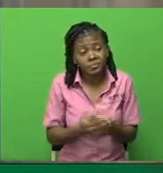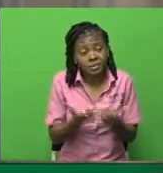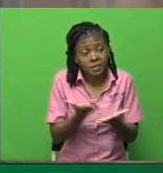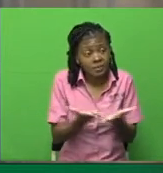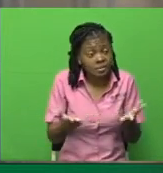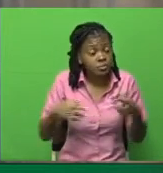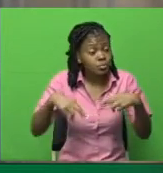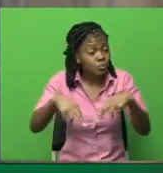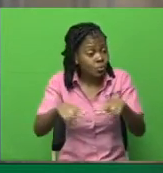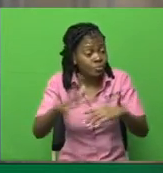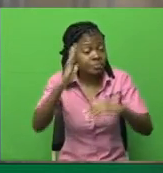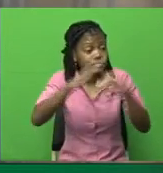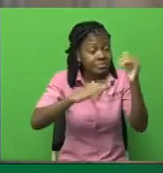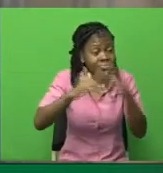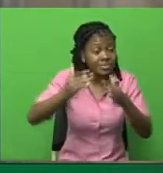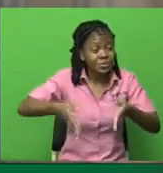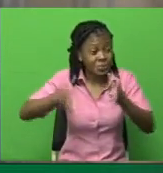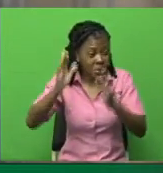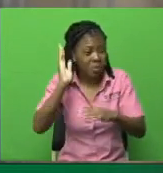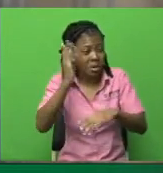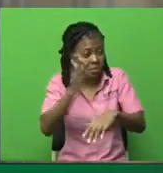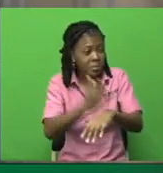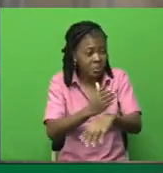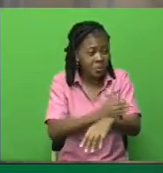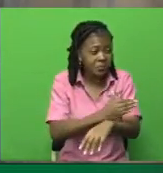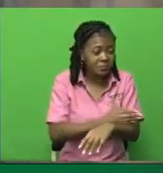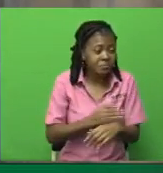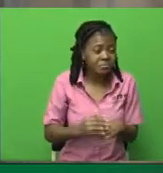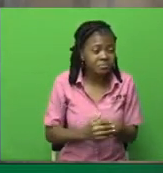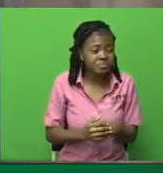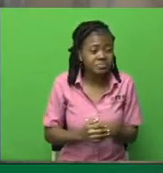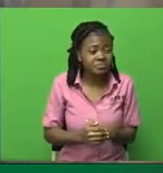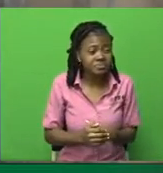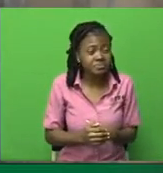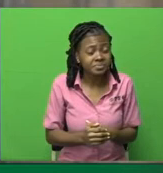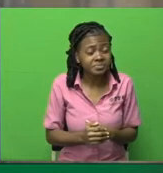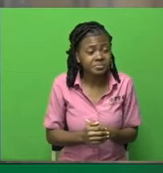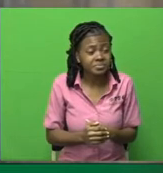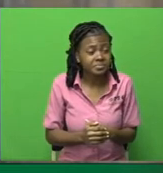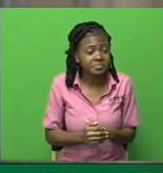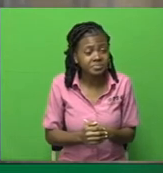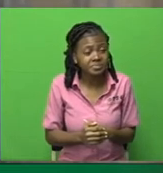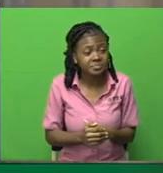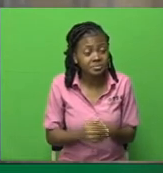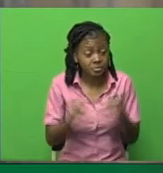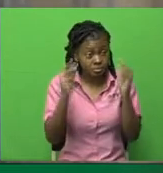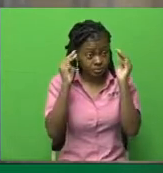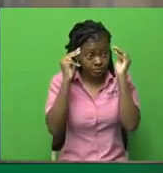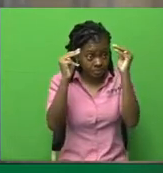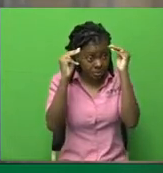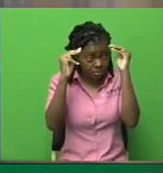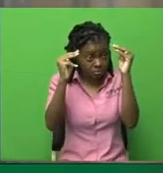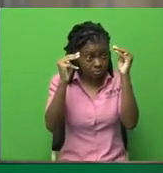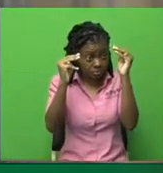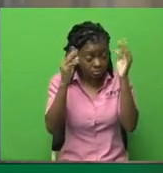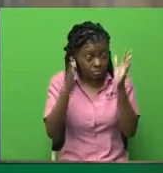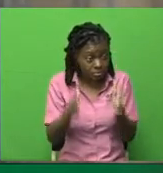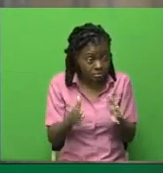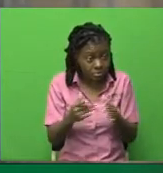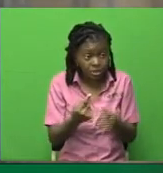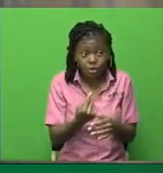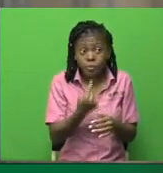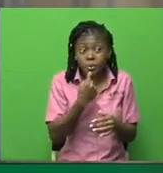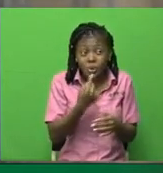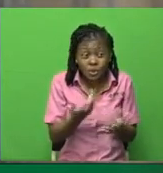I mean so I don't know Mr really is has a really brass or bold face as they say to come again